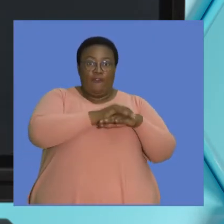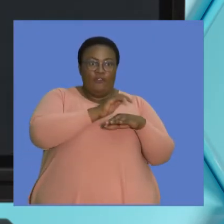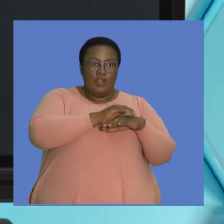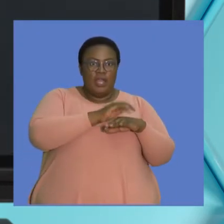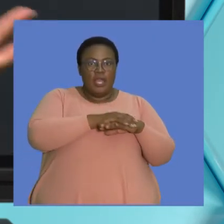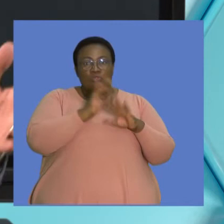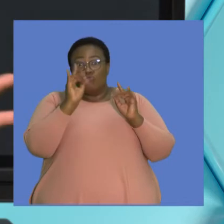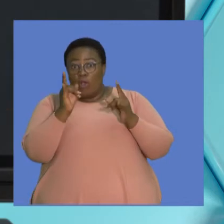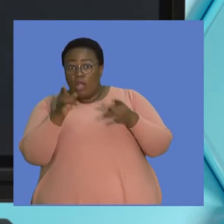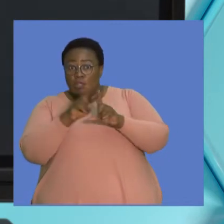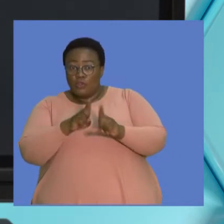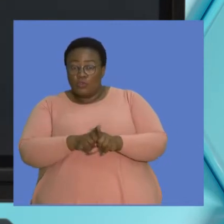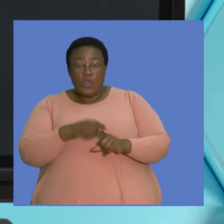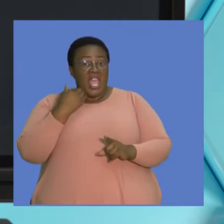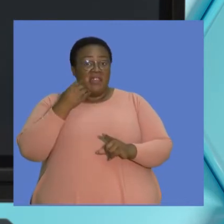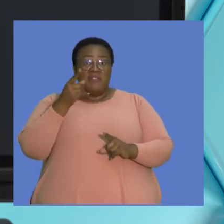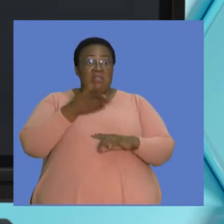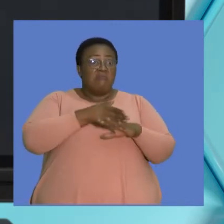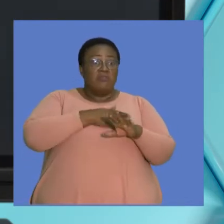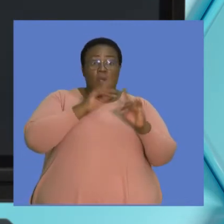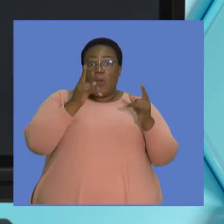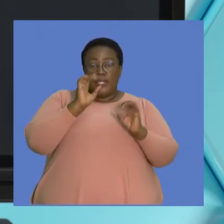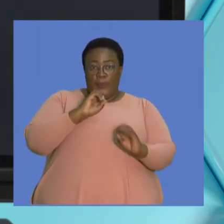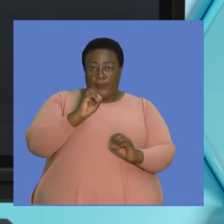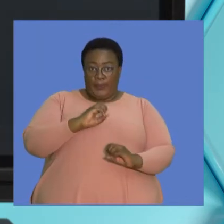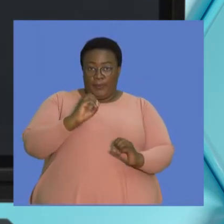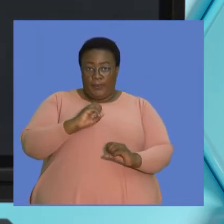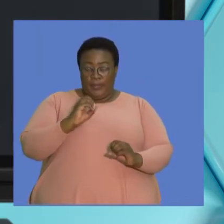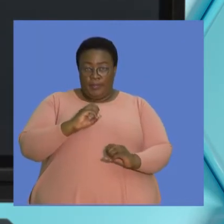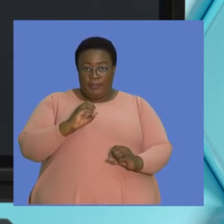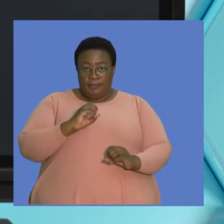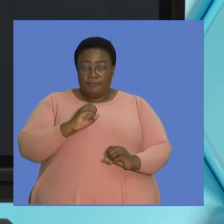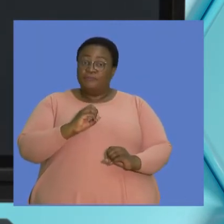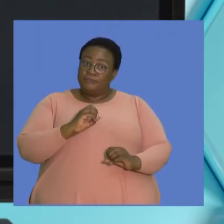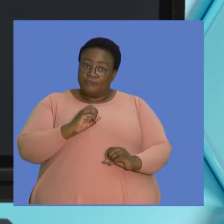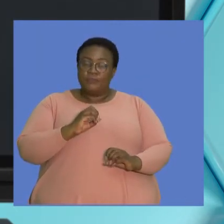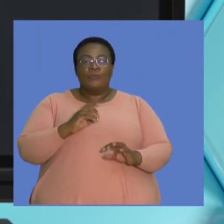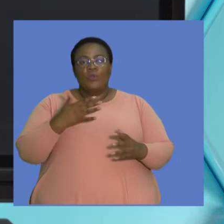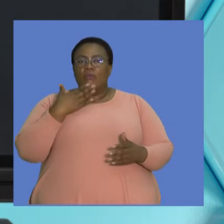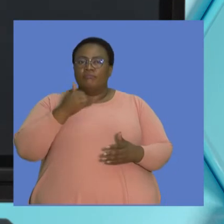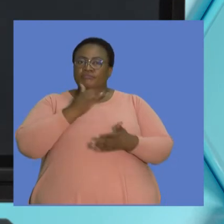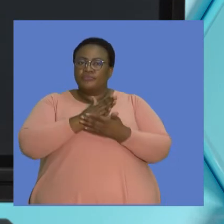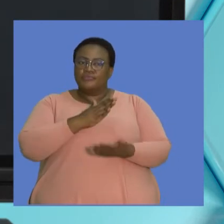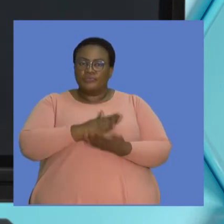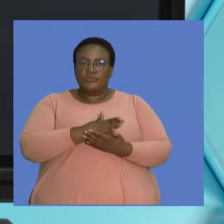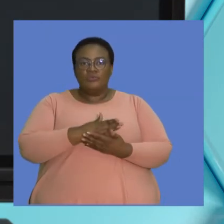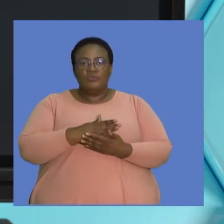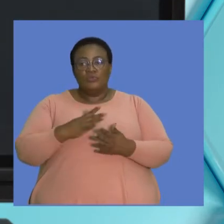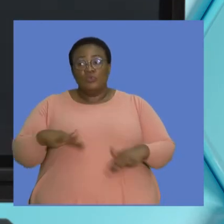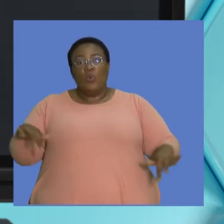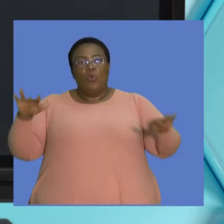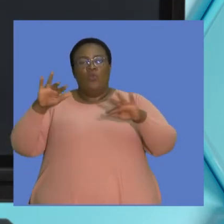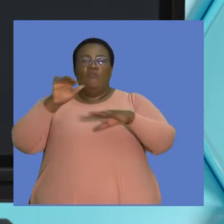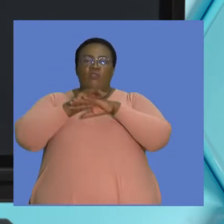in as well if they haven't been tuning in and they were not watching with you. So make sure that all of them are